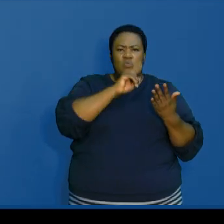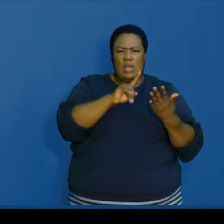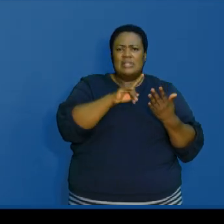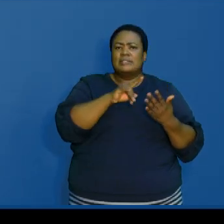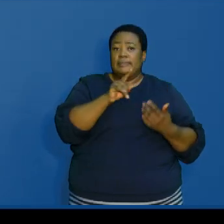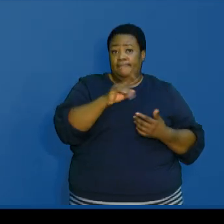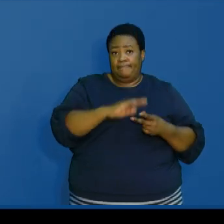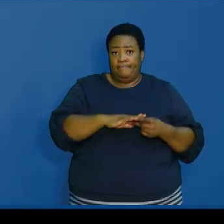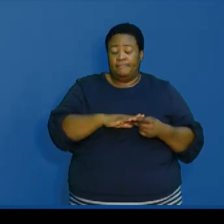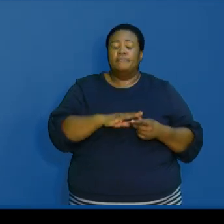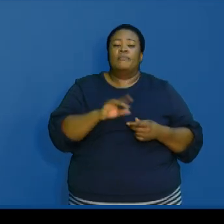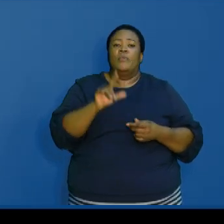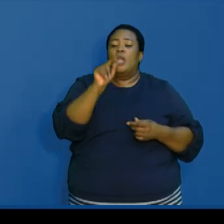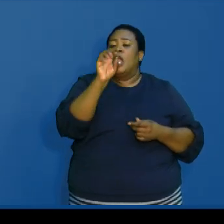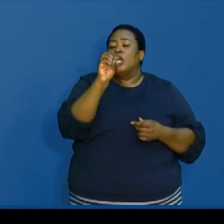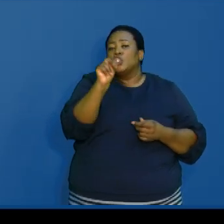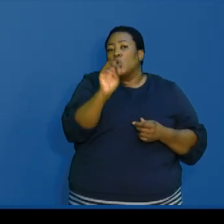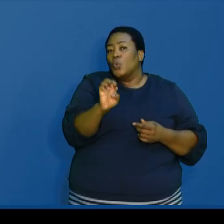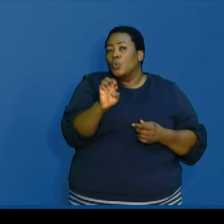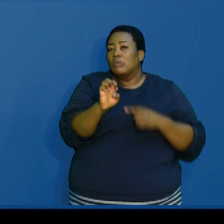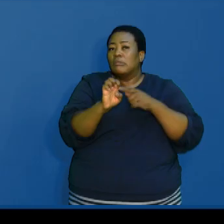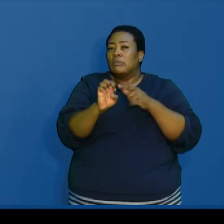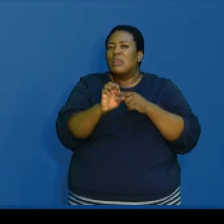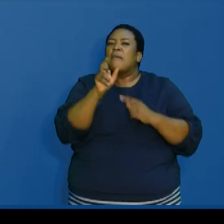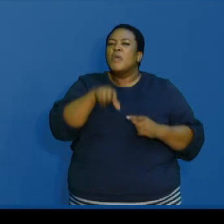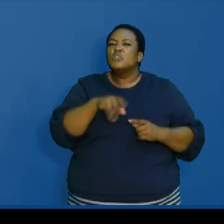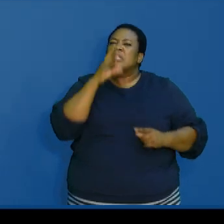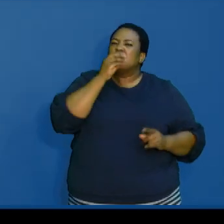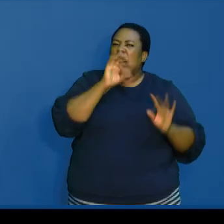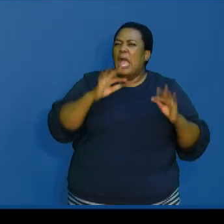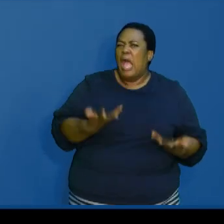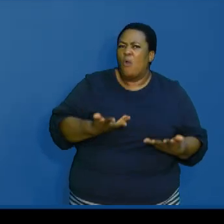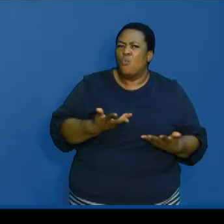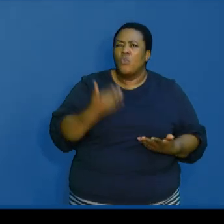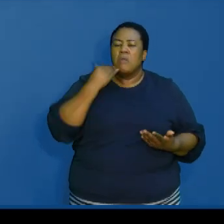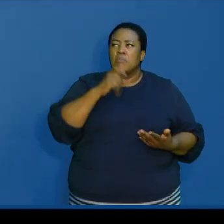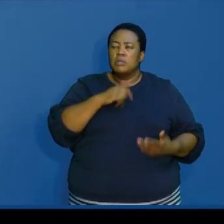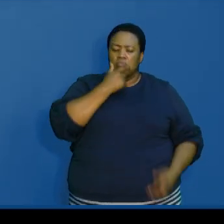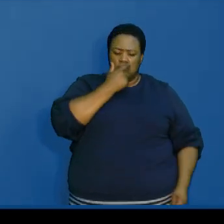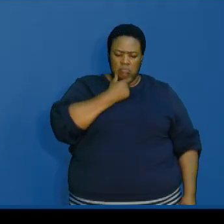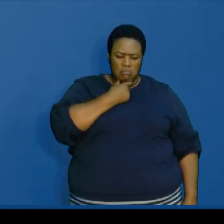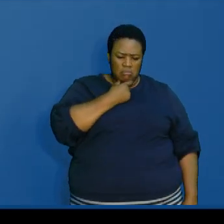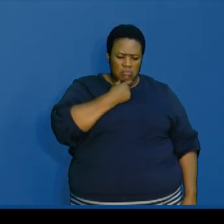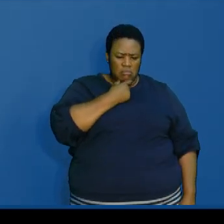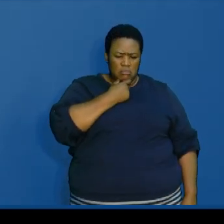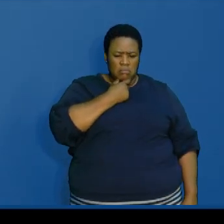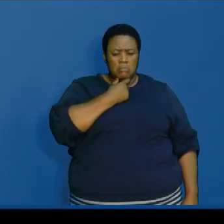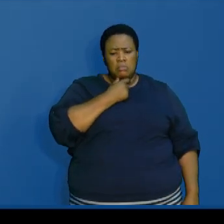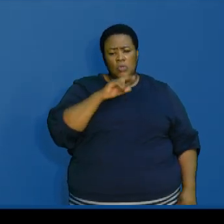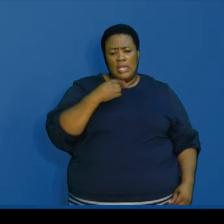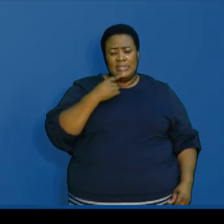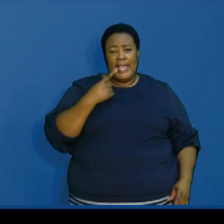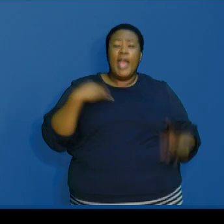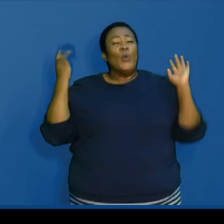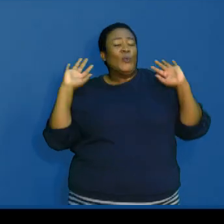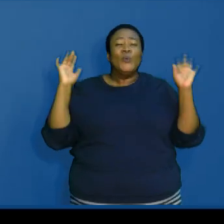tone, this is how a character speaks. When somebody is sad, you cannot hear them saying, "Oh,